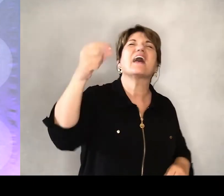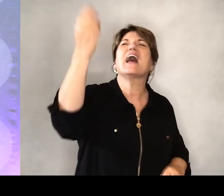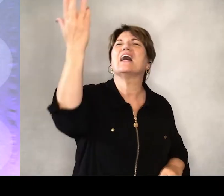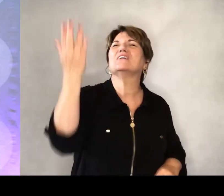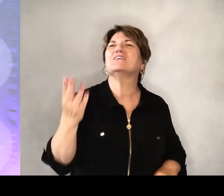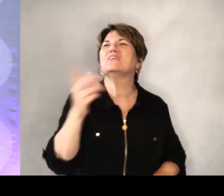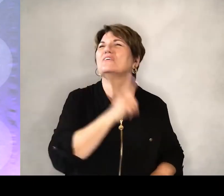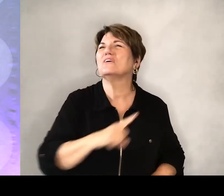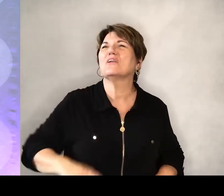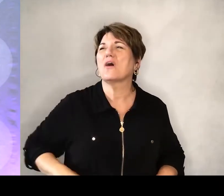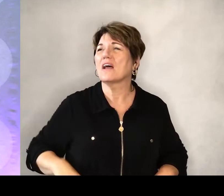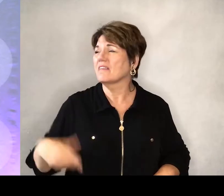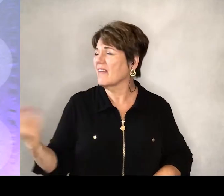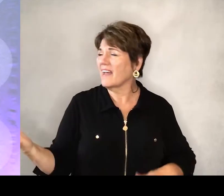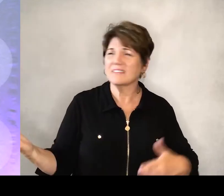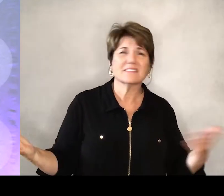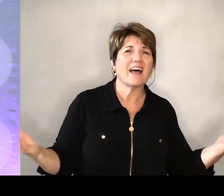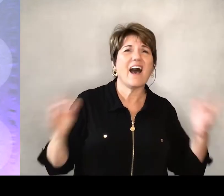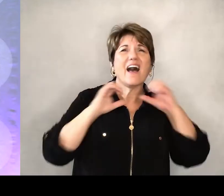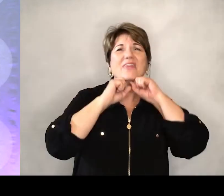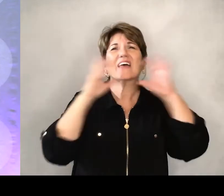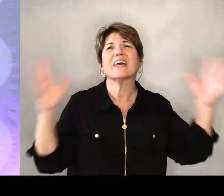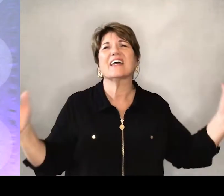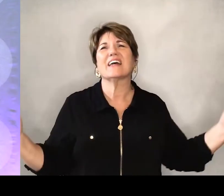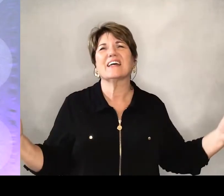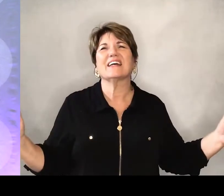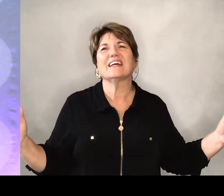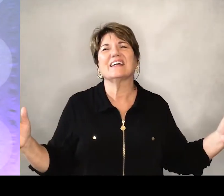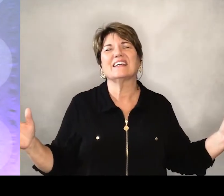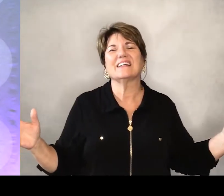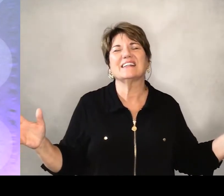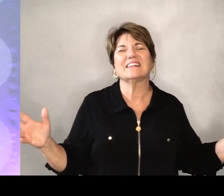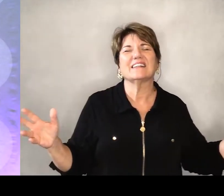better than you, Lord. There's nothing,